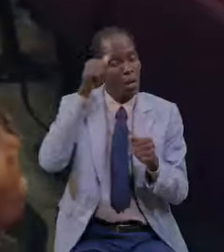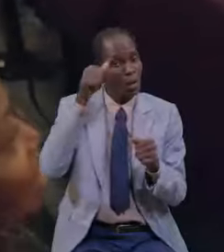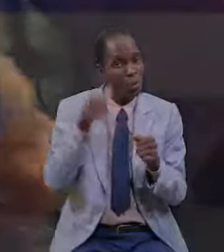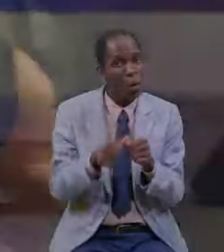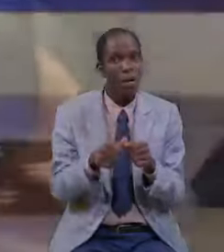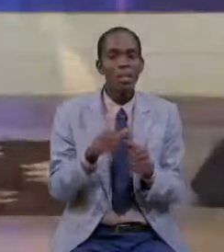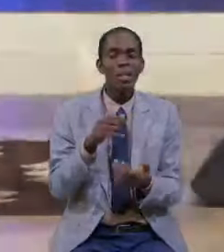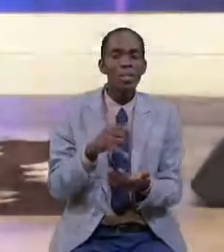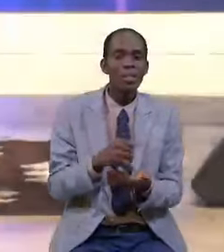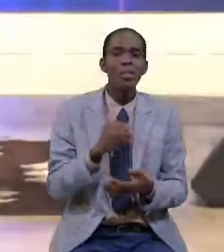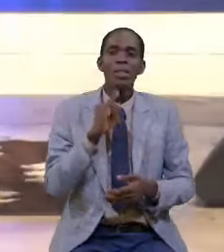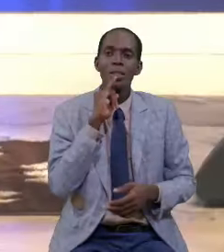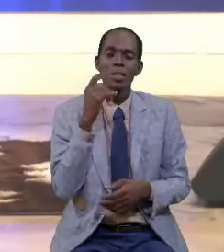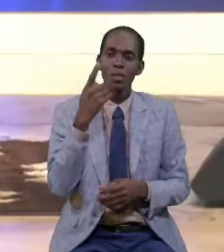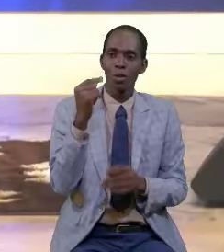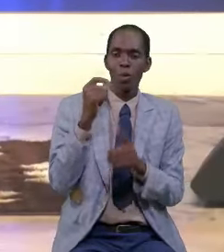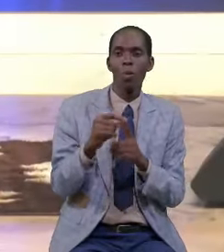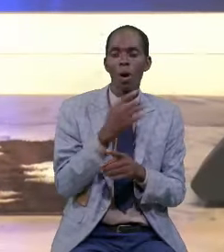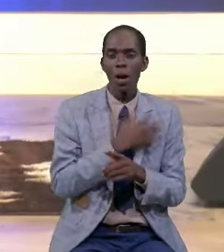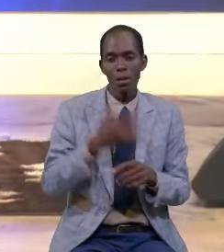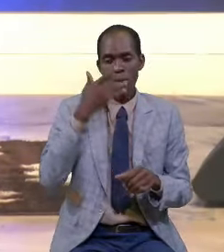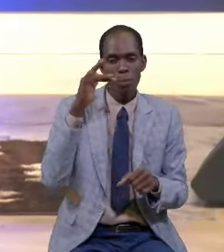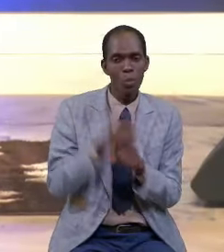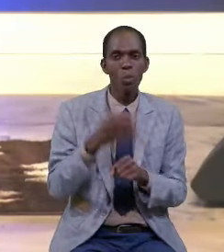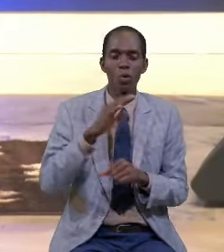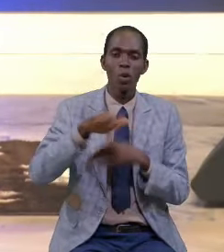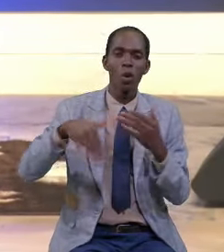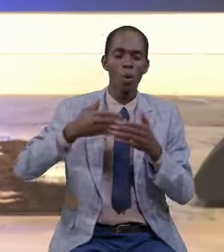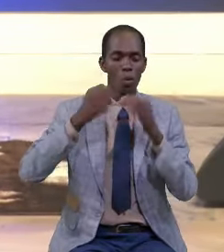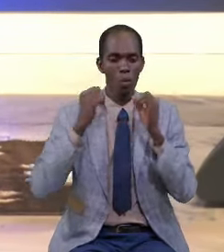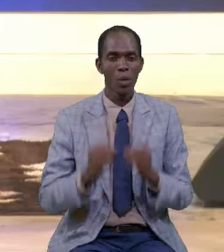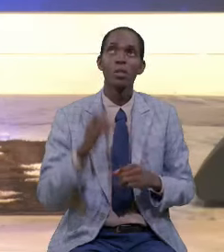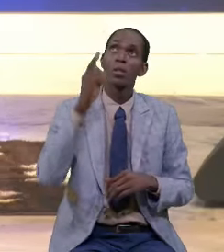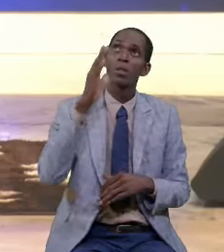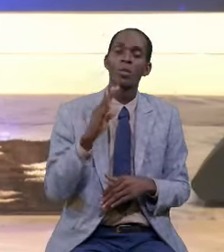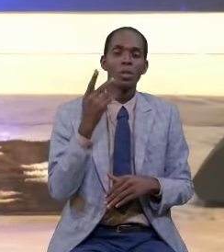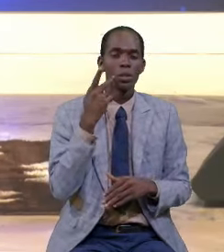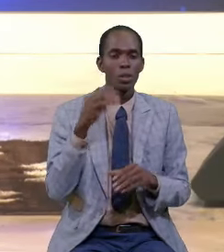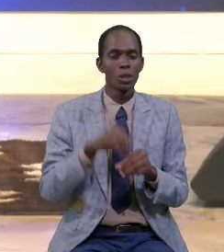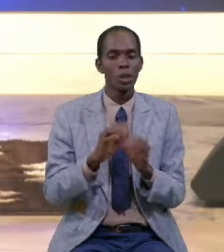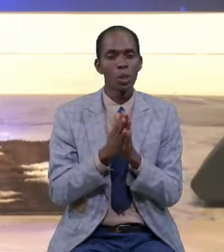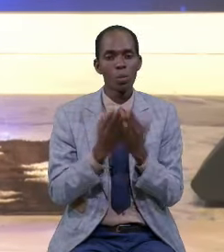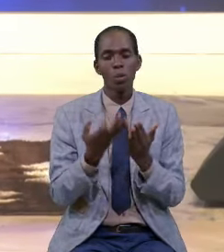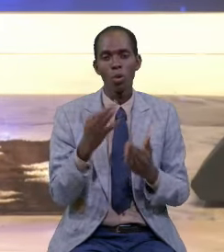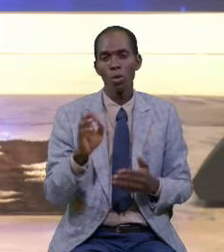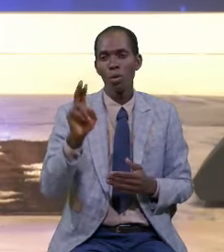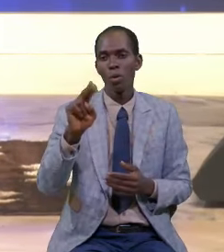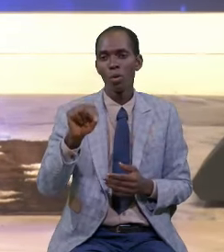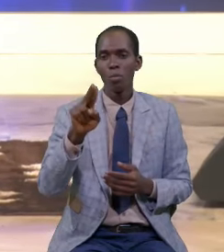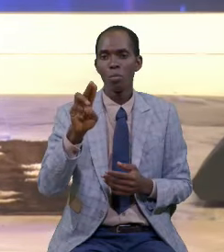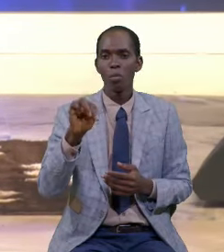the word and it's the promise from the Almighty. I'm looking at Numbers chapter 23. Numbers